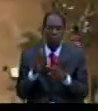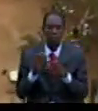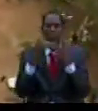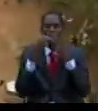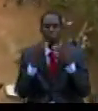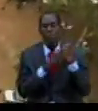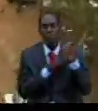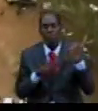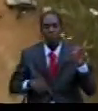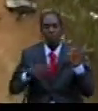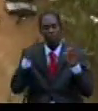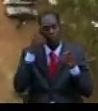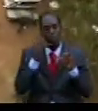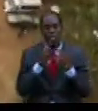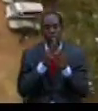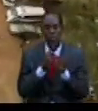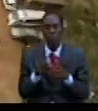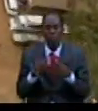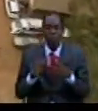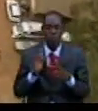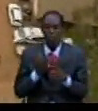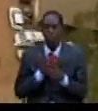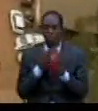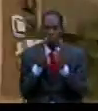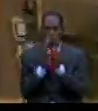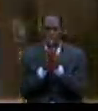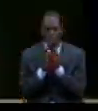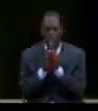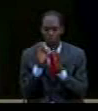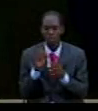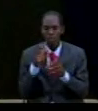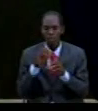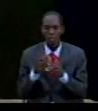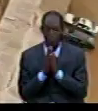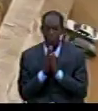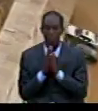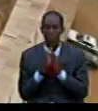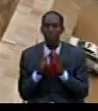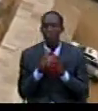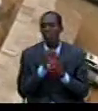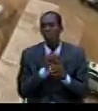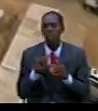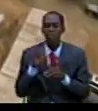God for the answer to our prayers. In Jesus' mighty name, we pray.